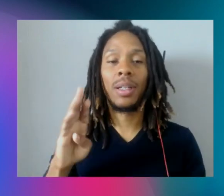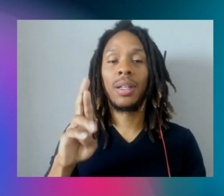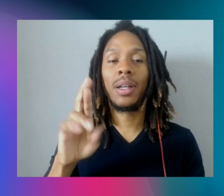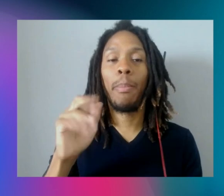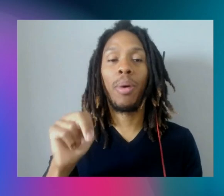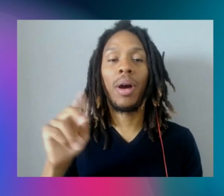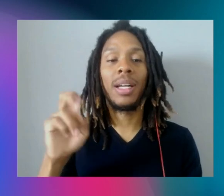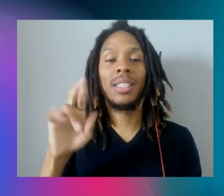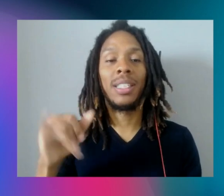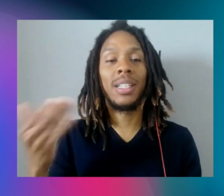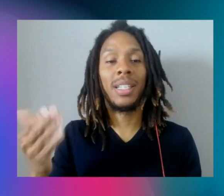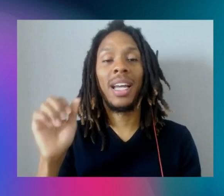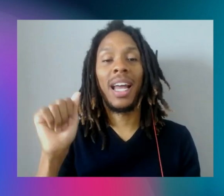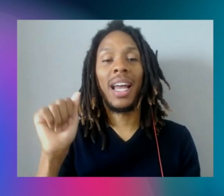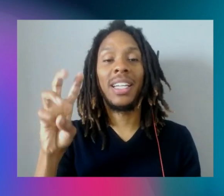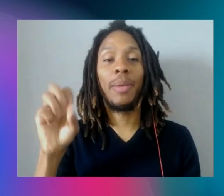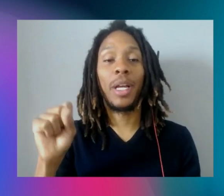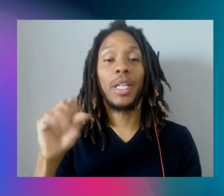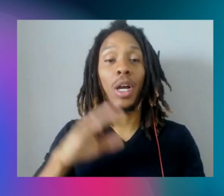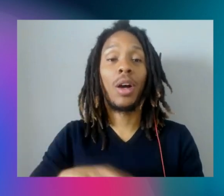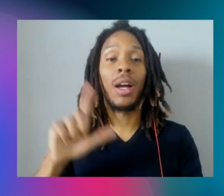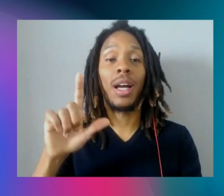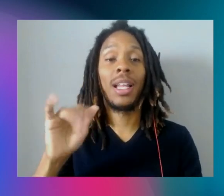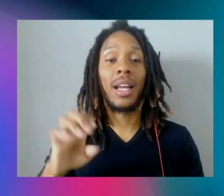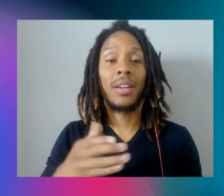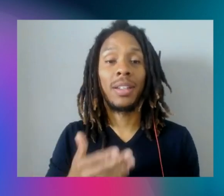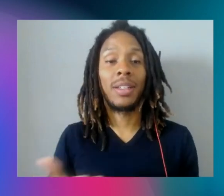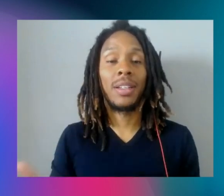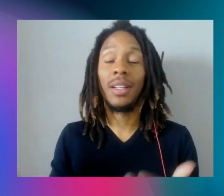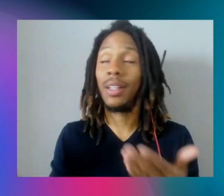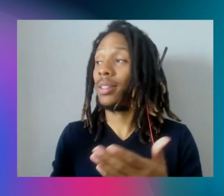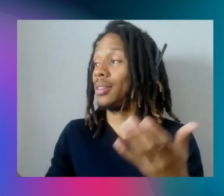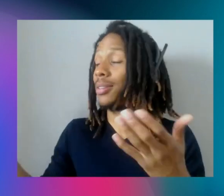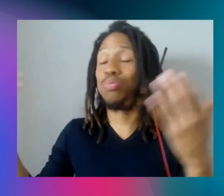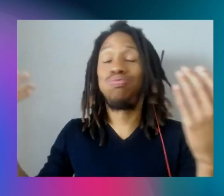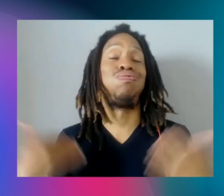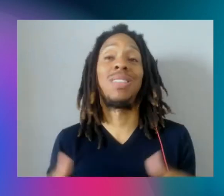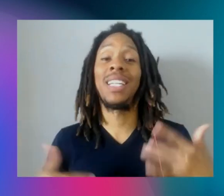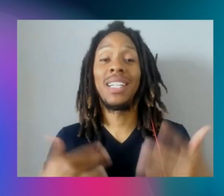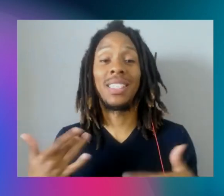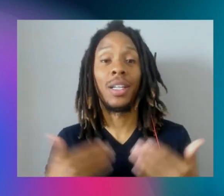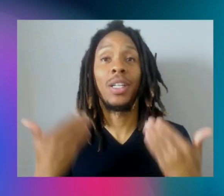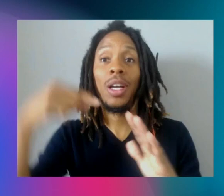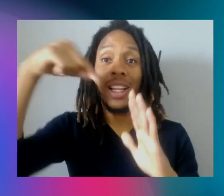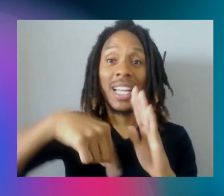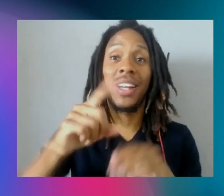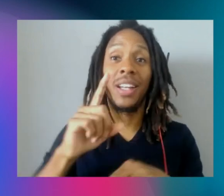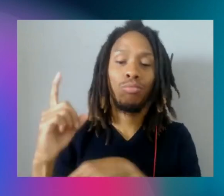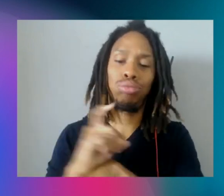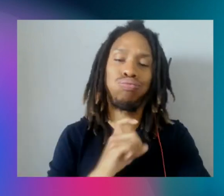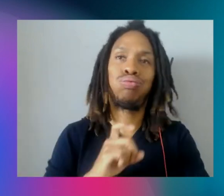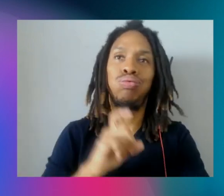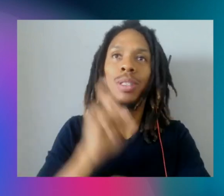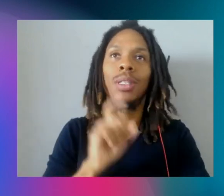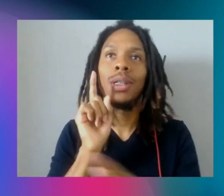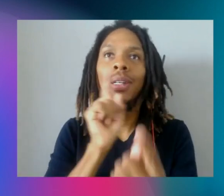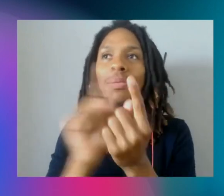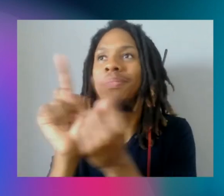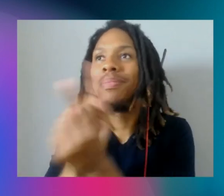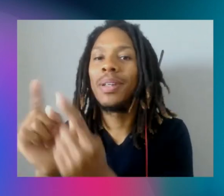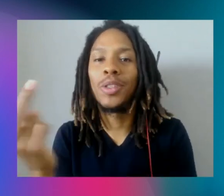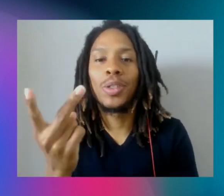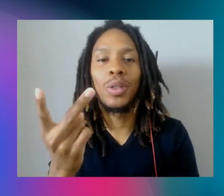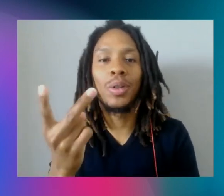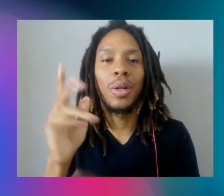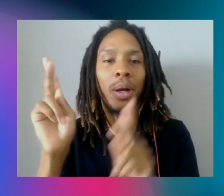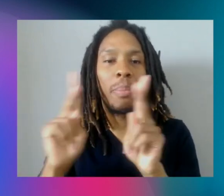is AWS On Live, and this was exciting. So get down to the booth as fast as you can to meet with these 2 wonderful people and talk